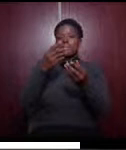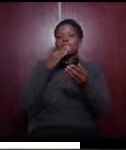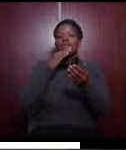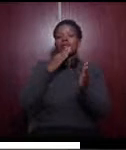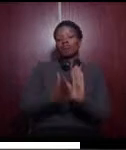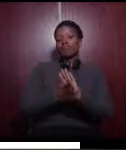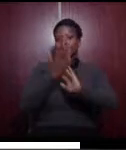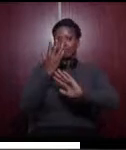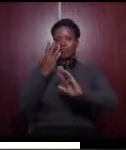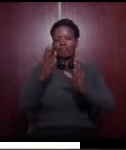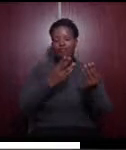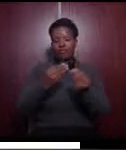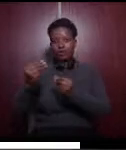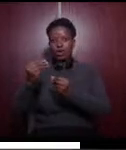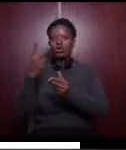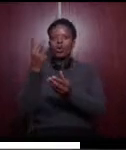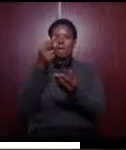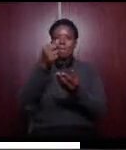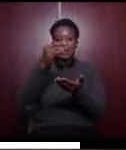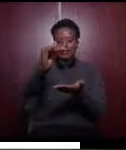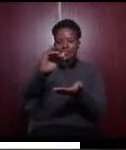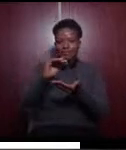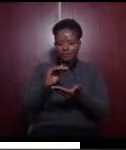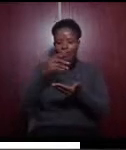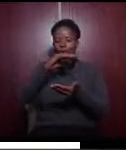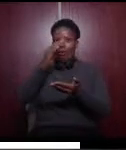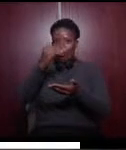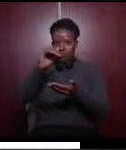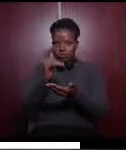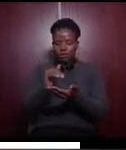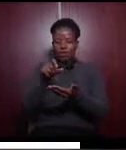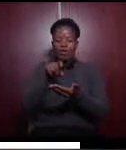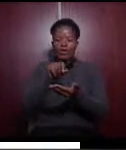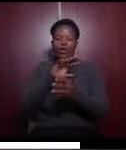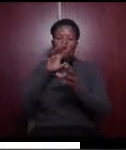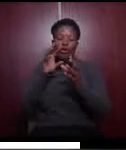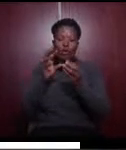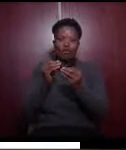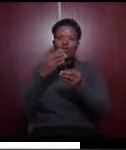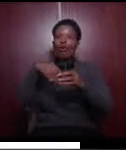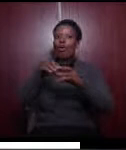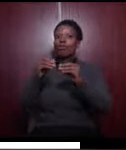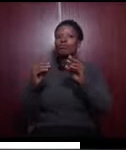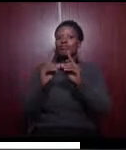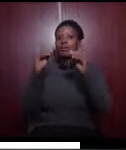with all those consolidated funds, 4 funds, under the ambit of the department.